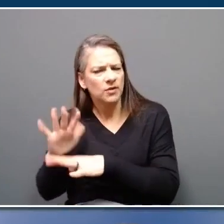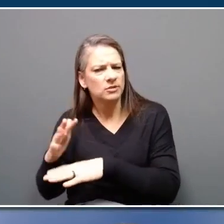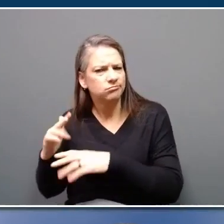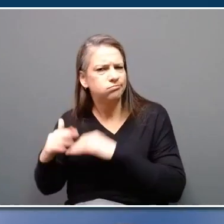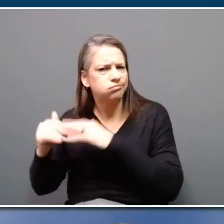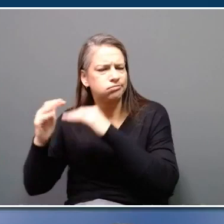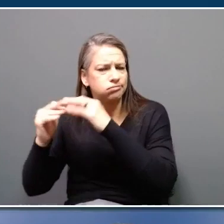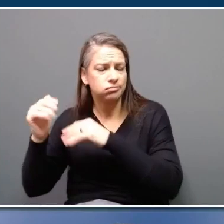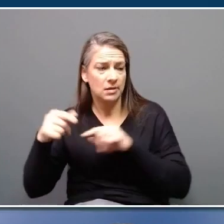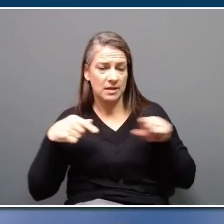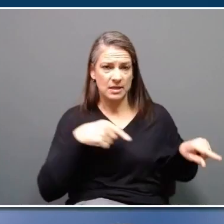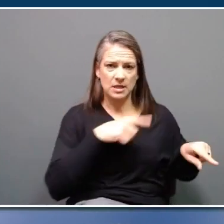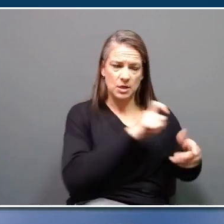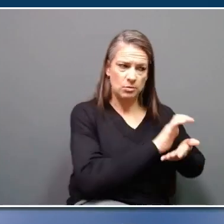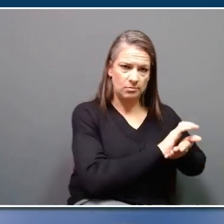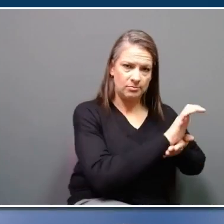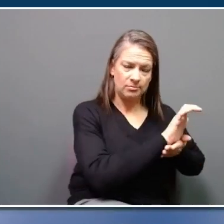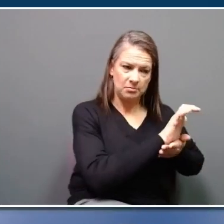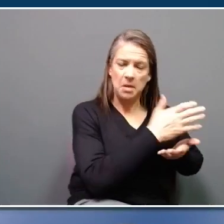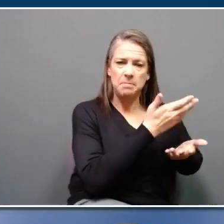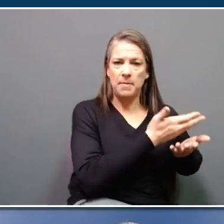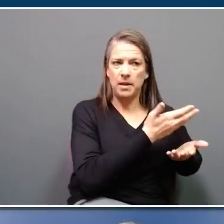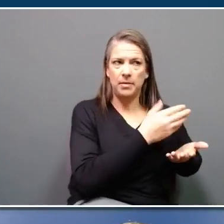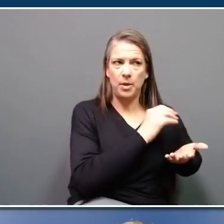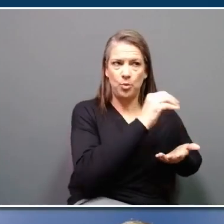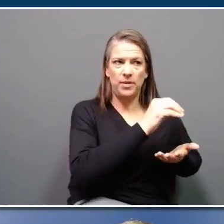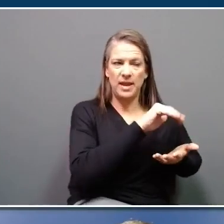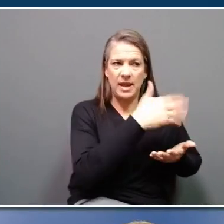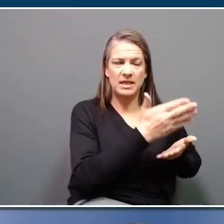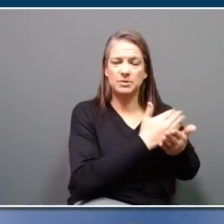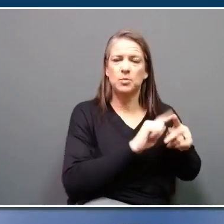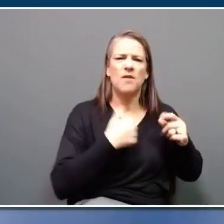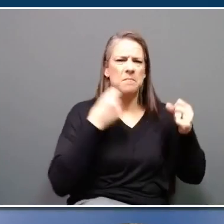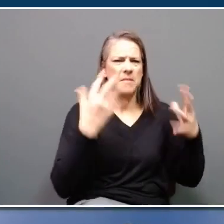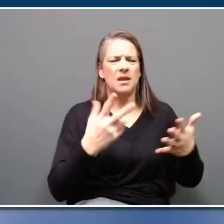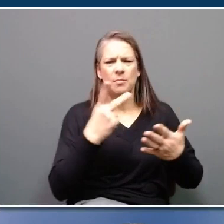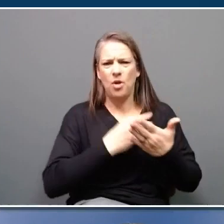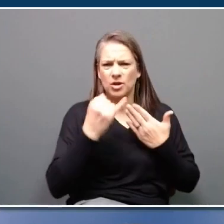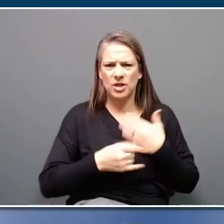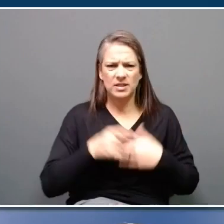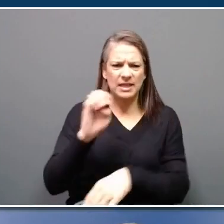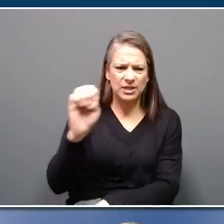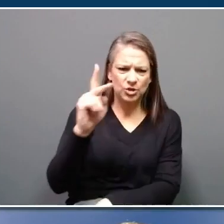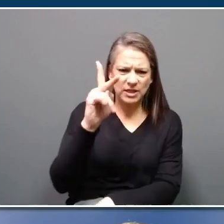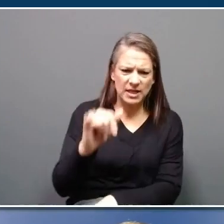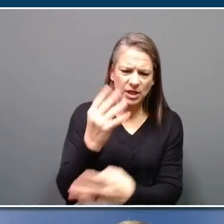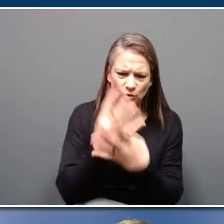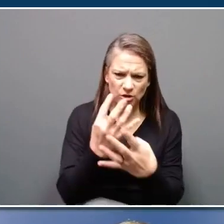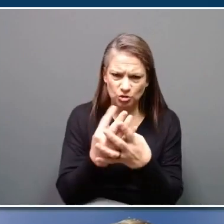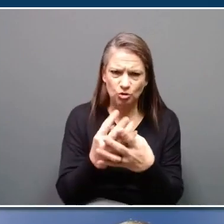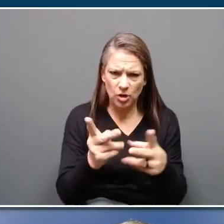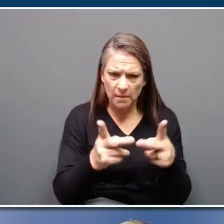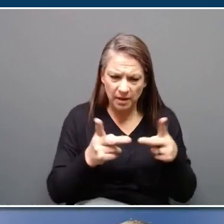maybe they're planning on putting in the next budget. We have major renovation projects at the Eastern Kentucky Correctional Complex. This